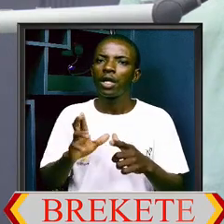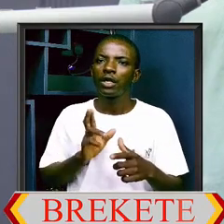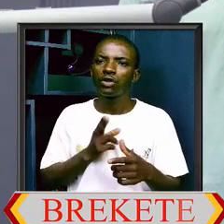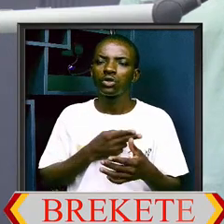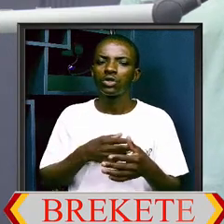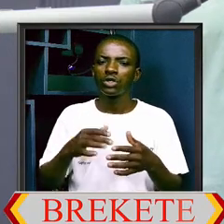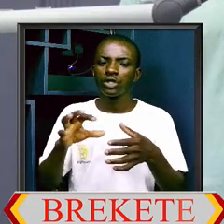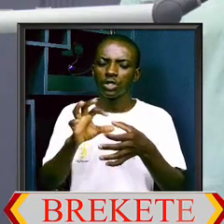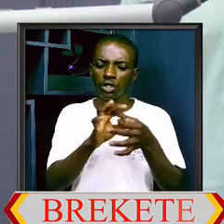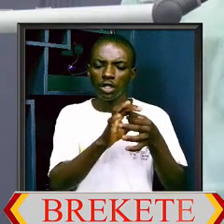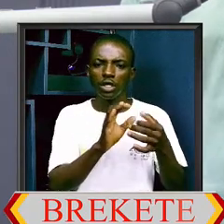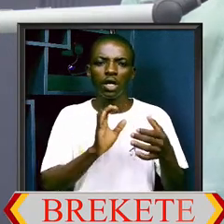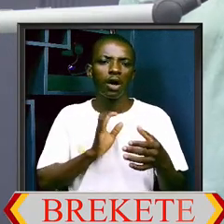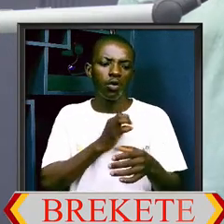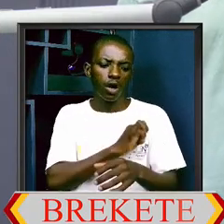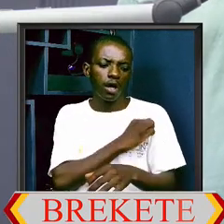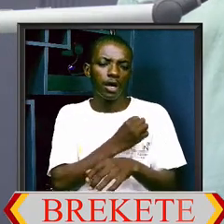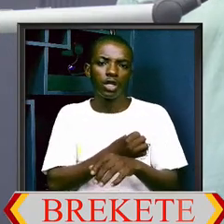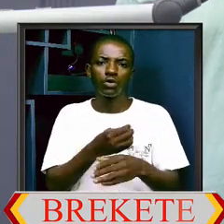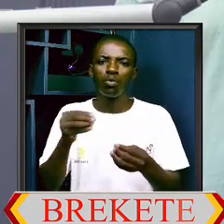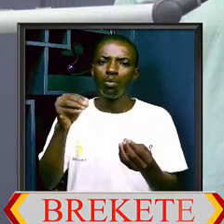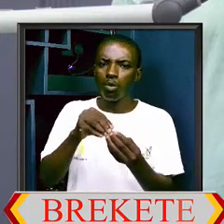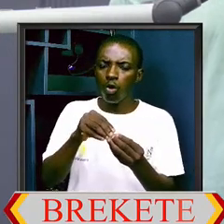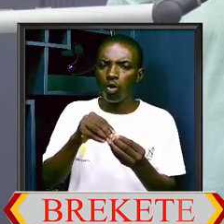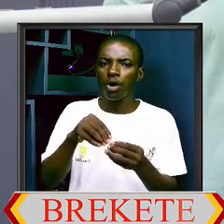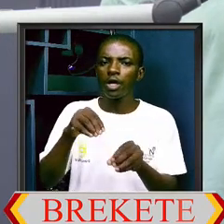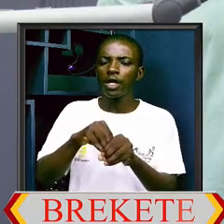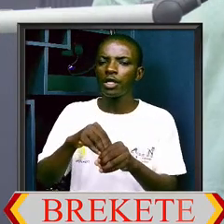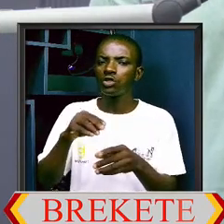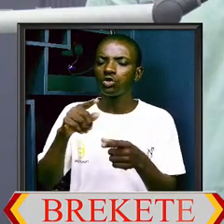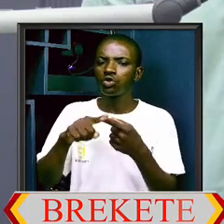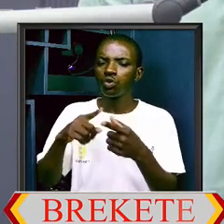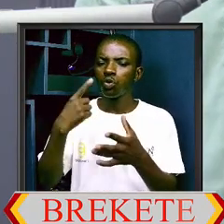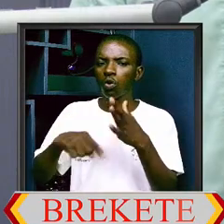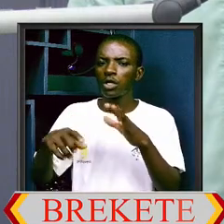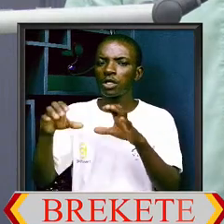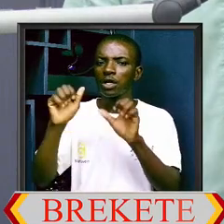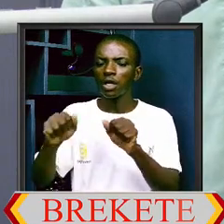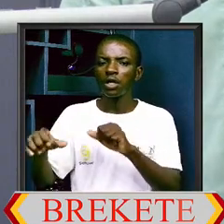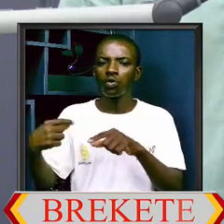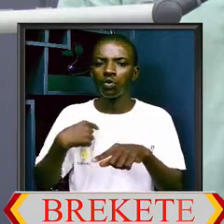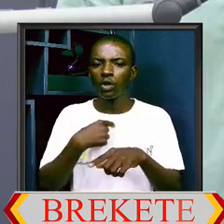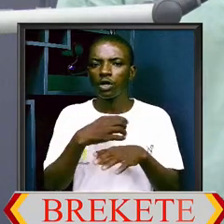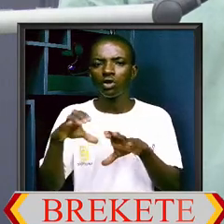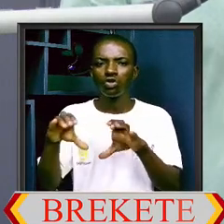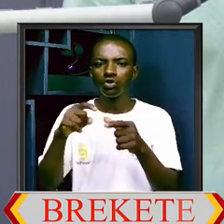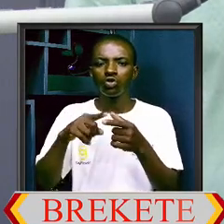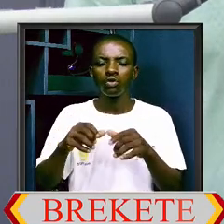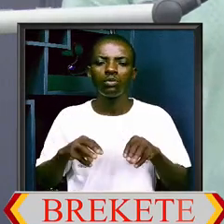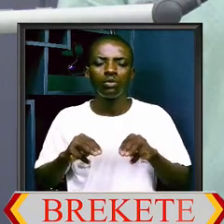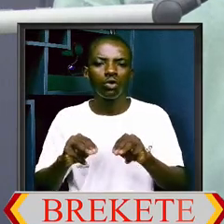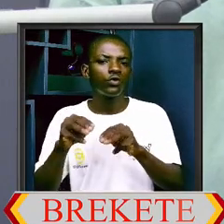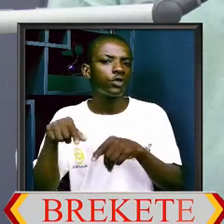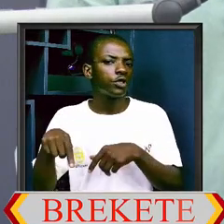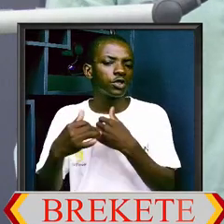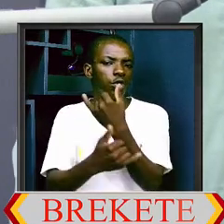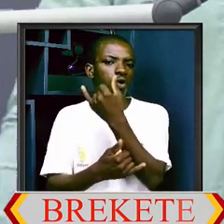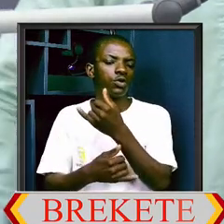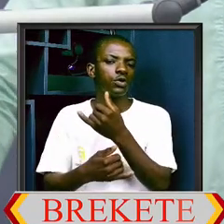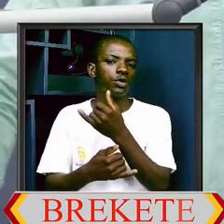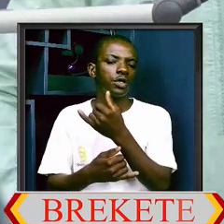Channel our energy more into what can we do to move this country